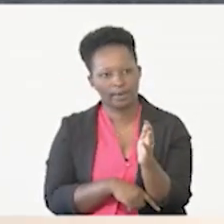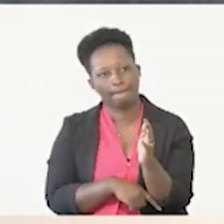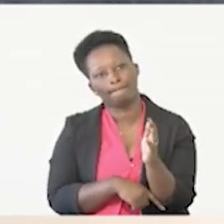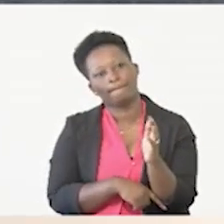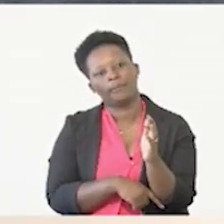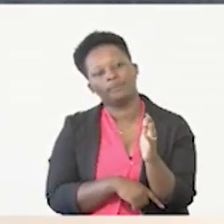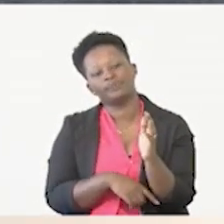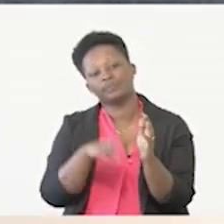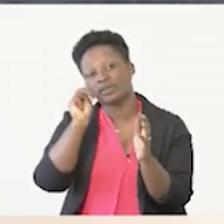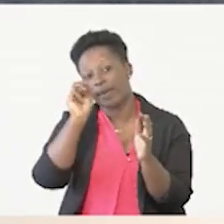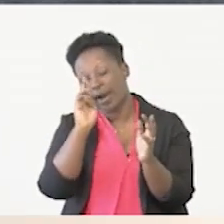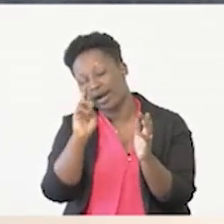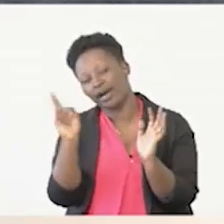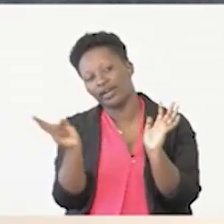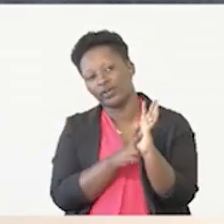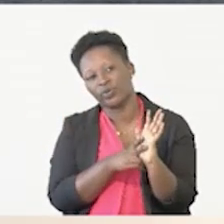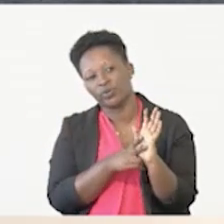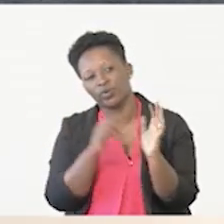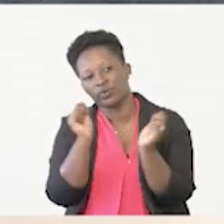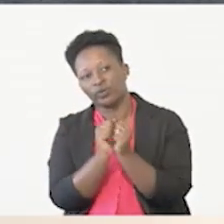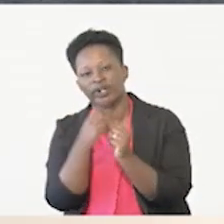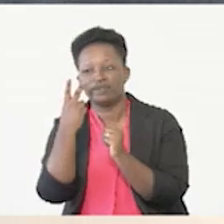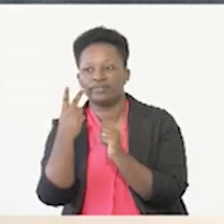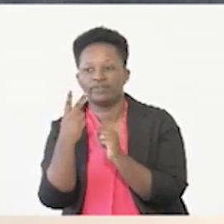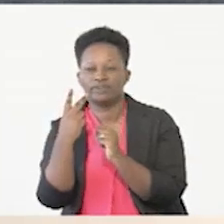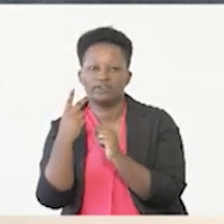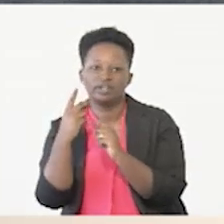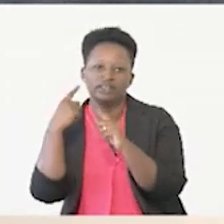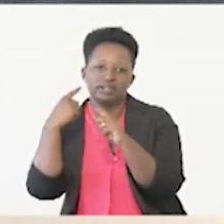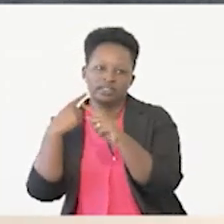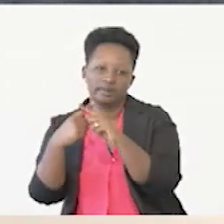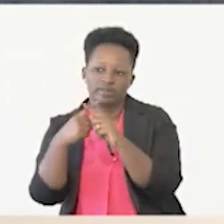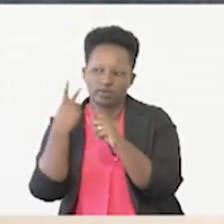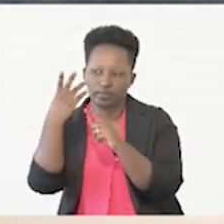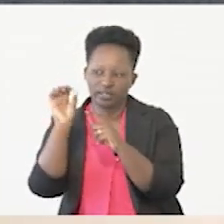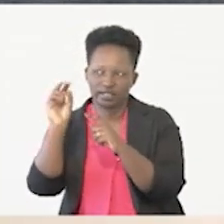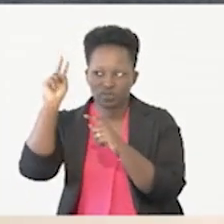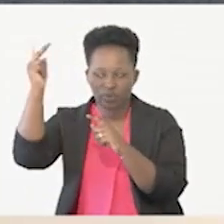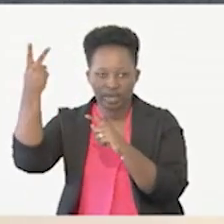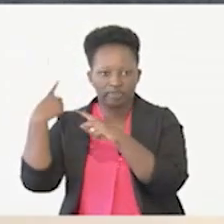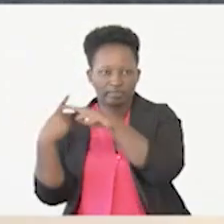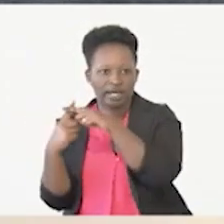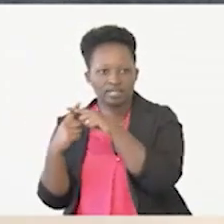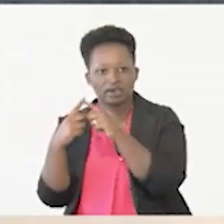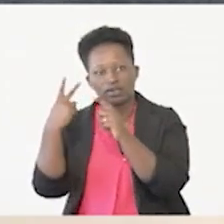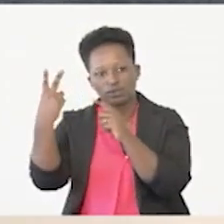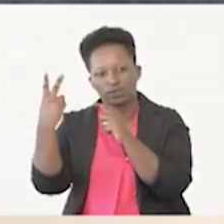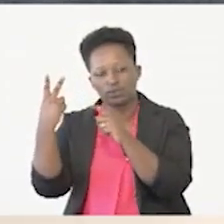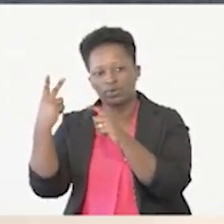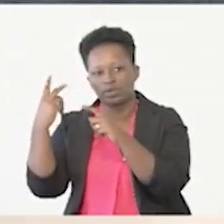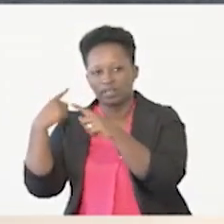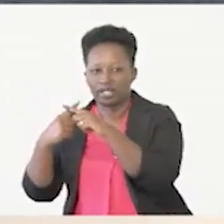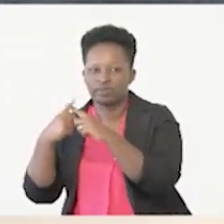be, our marginal revenue will be 12 into 20 squared plus 2